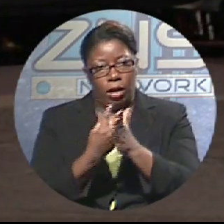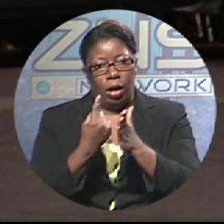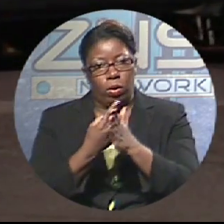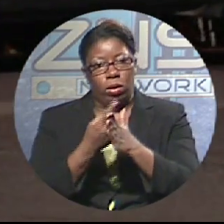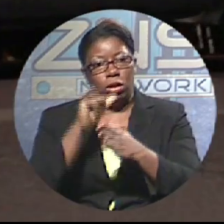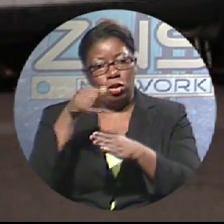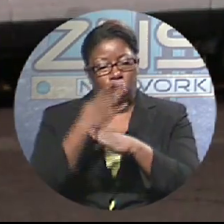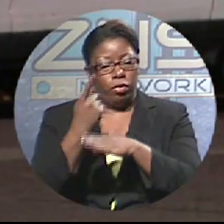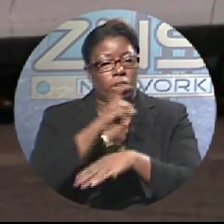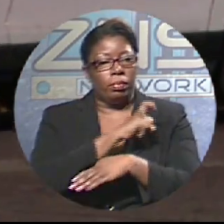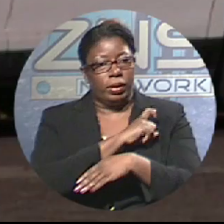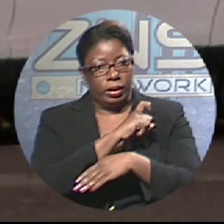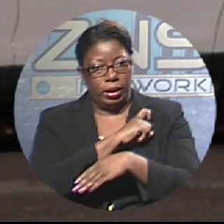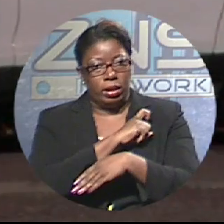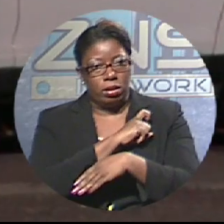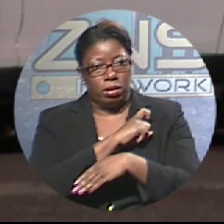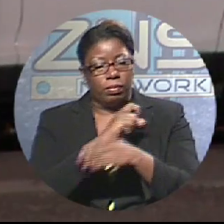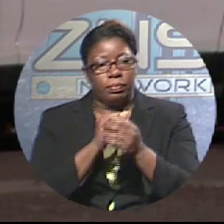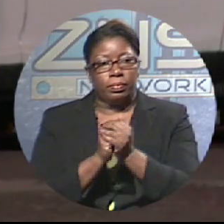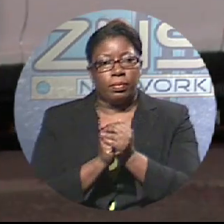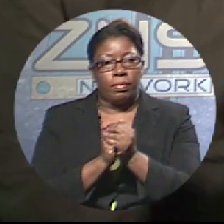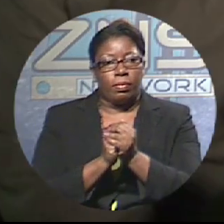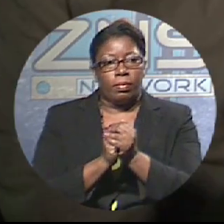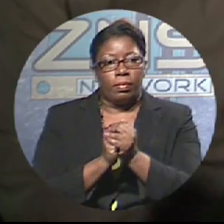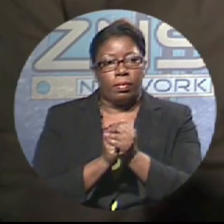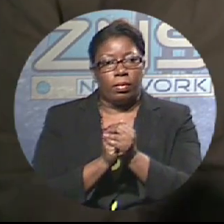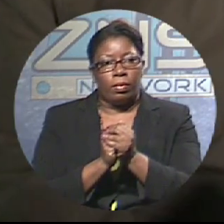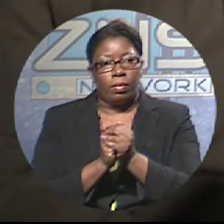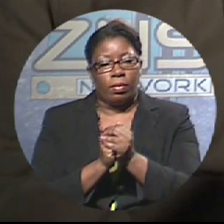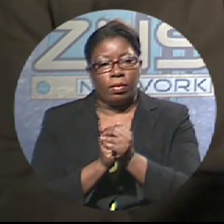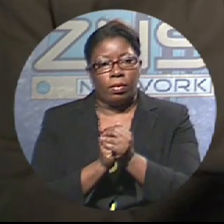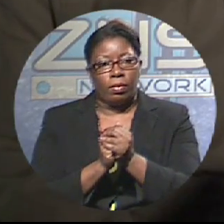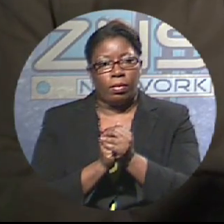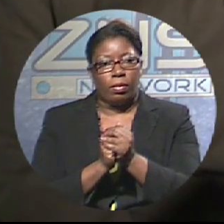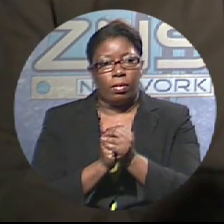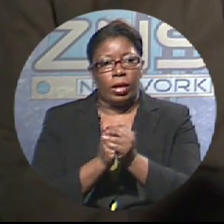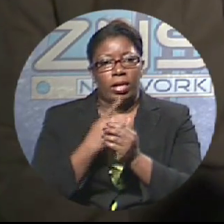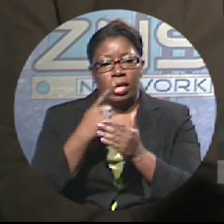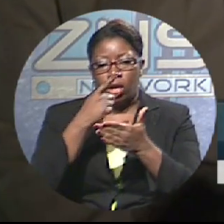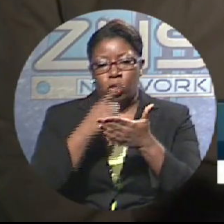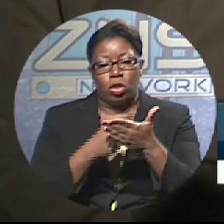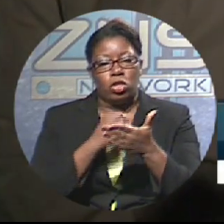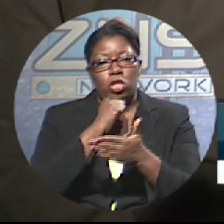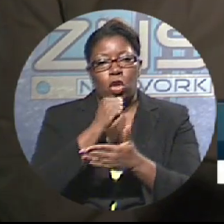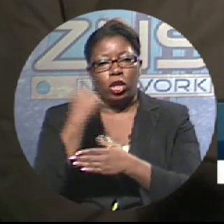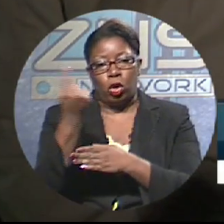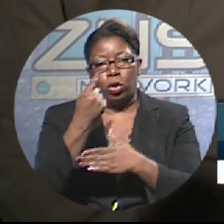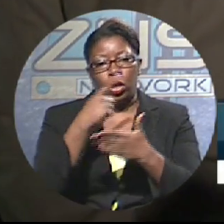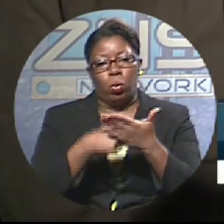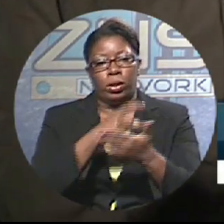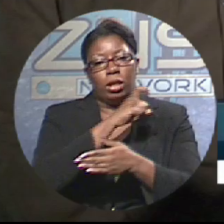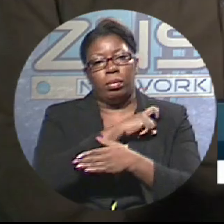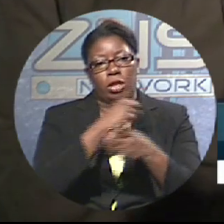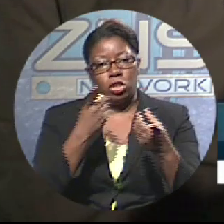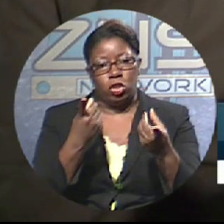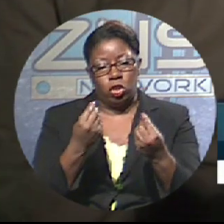Ferguson says it has to be more than just the police. It's not what are the police doing, you know, it's the